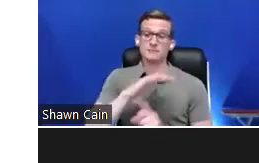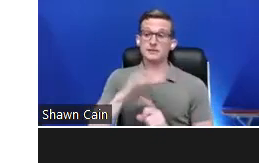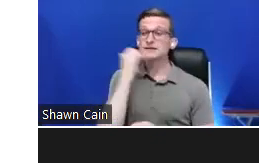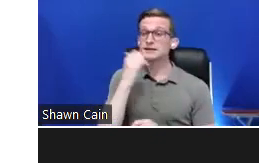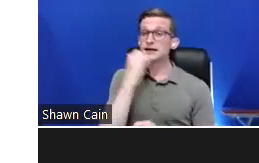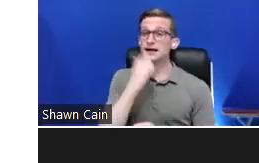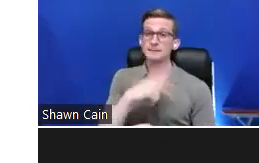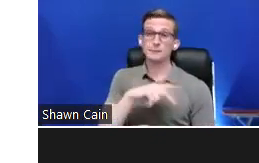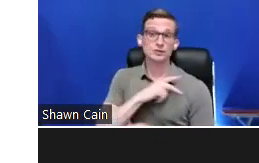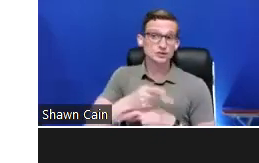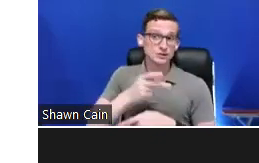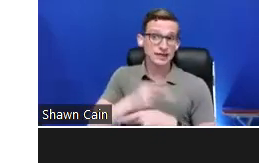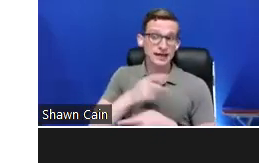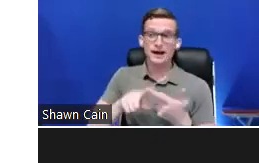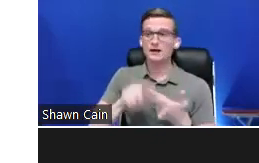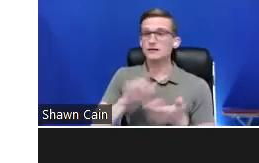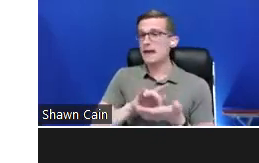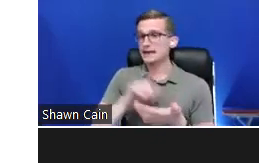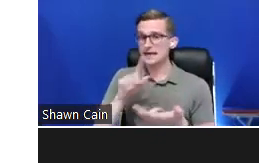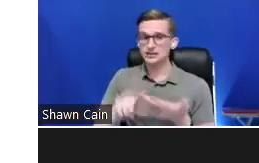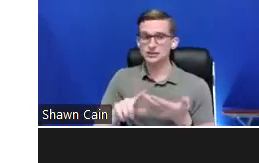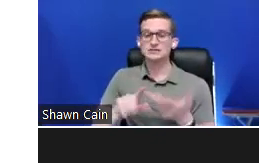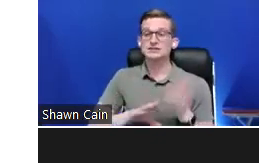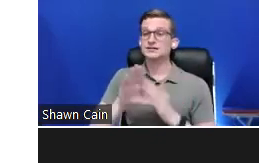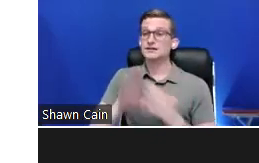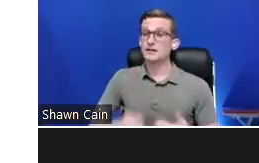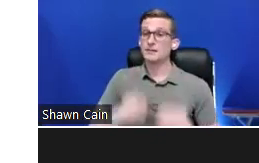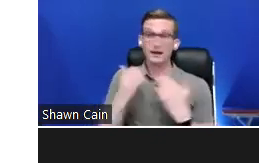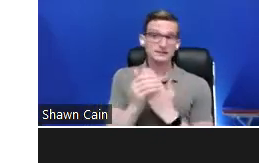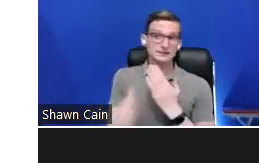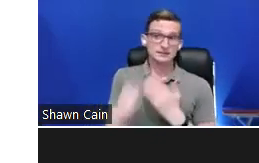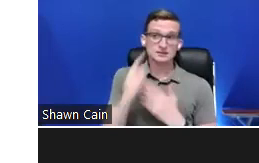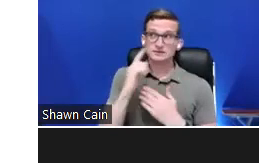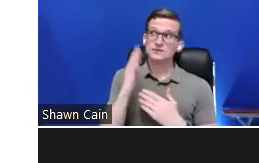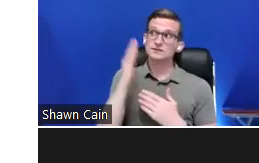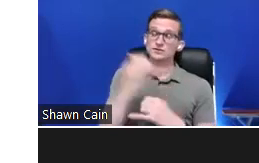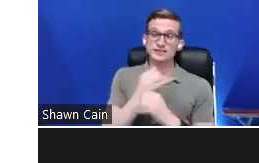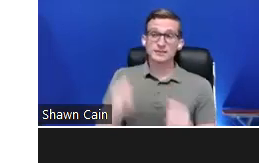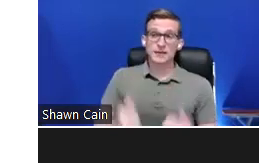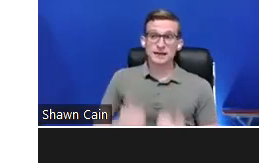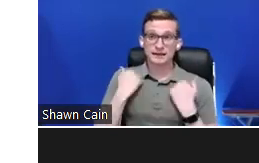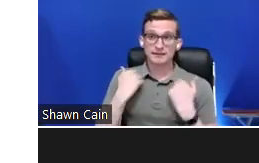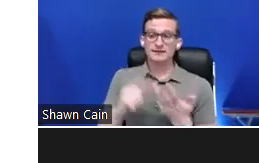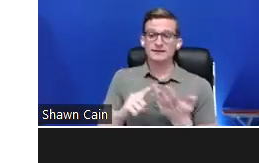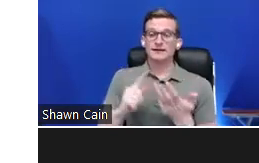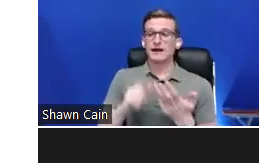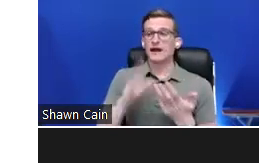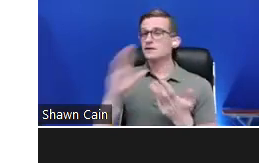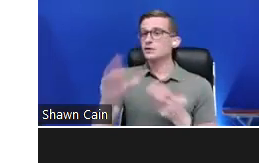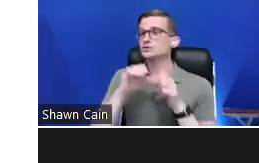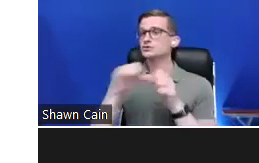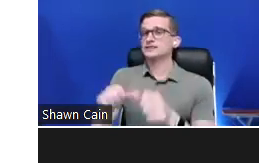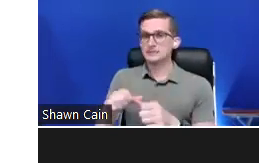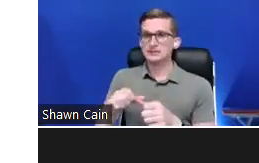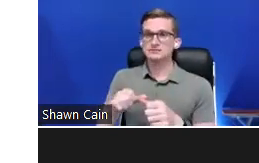medication, developing life skills to be able to live independently in the future, and getting the ongoing treatment that you may need in a non-hospital